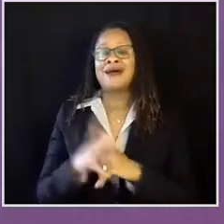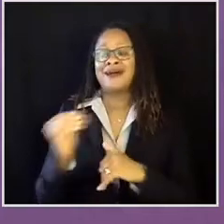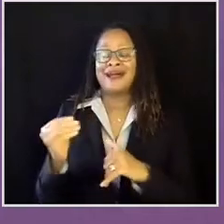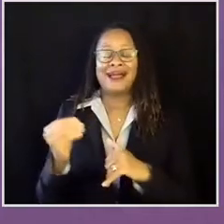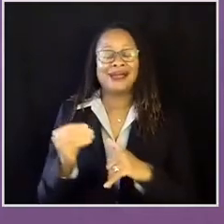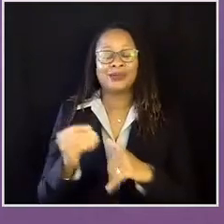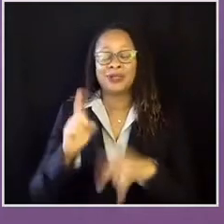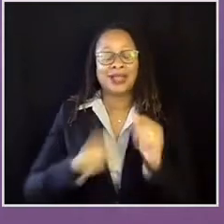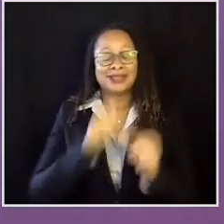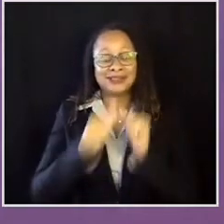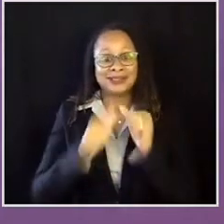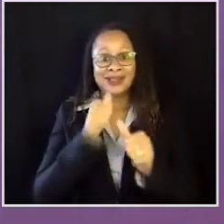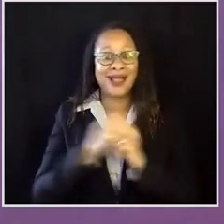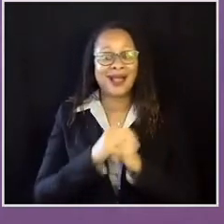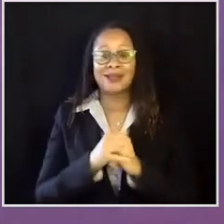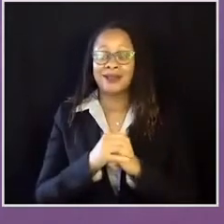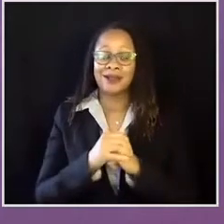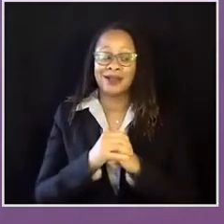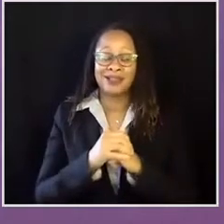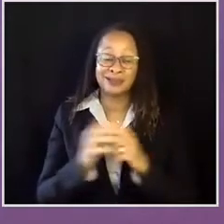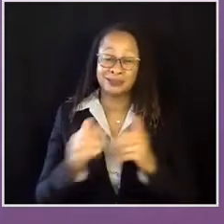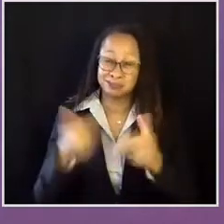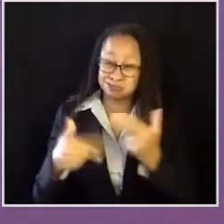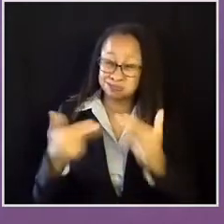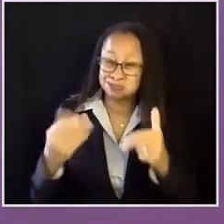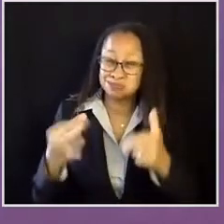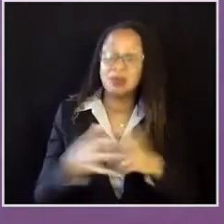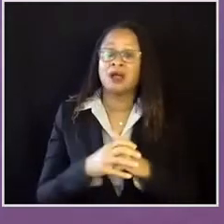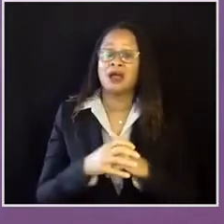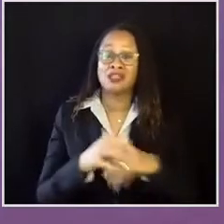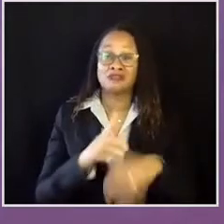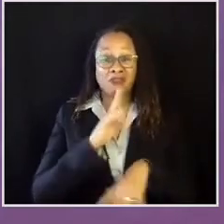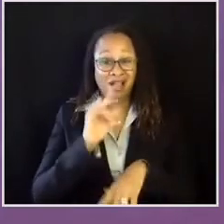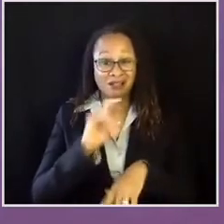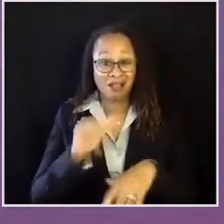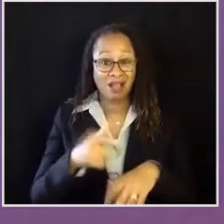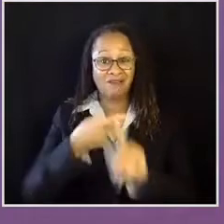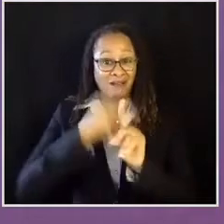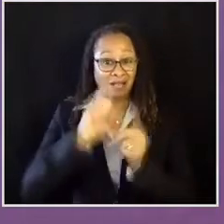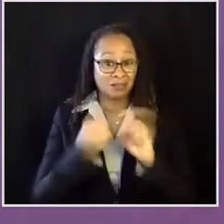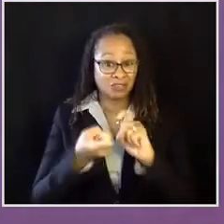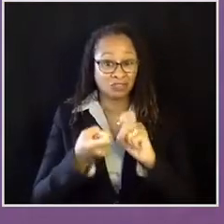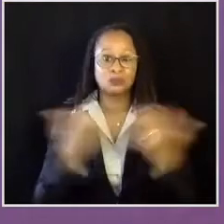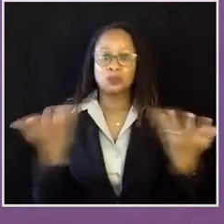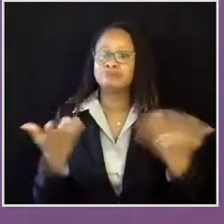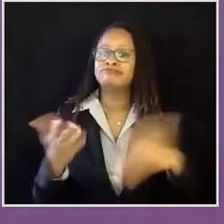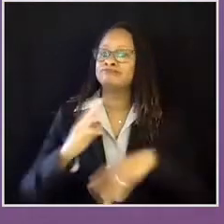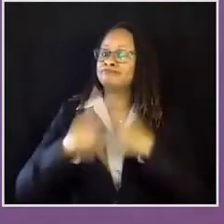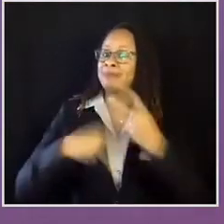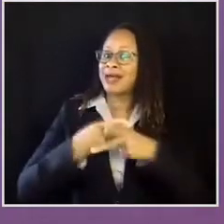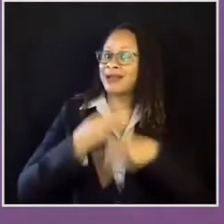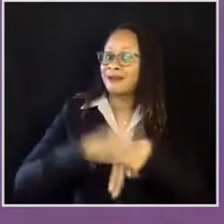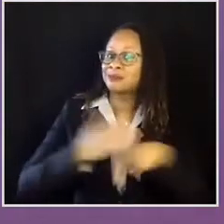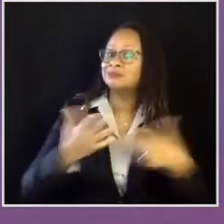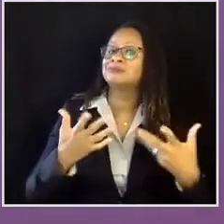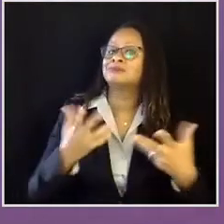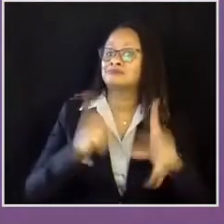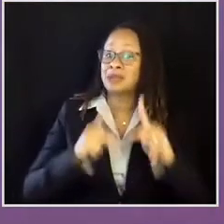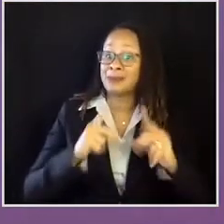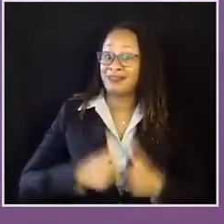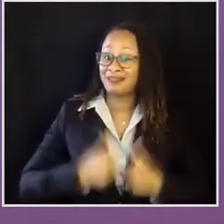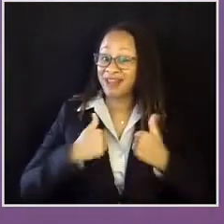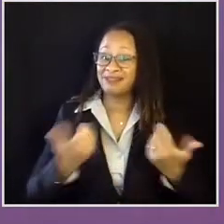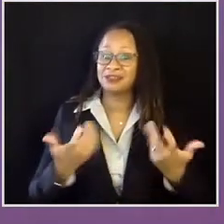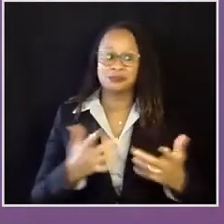the punishing reality of climate change on our planet and our people, on the lives and